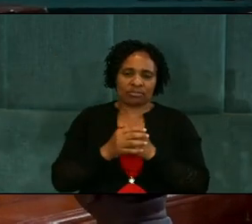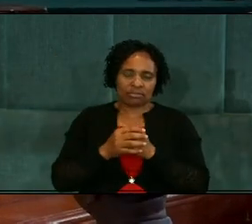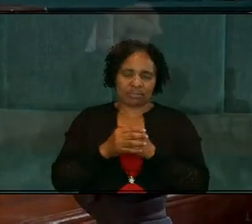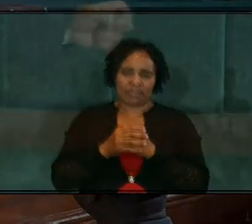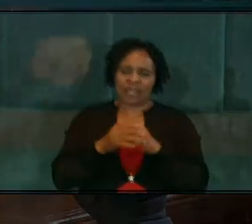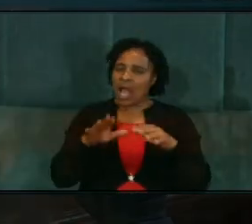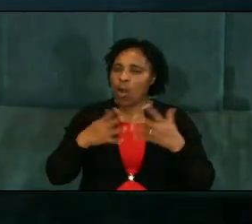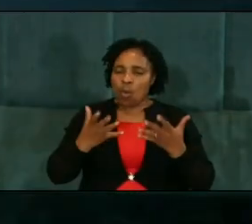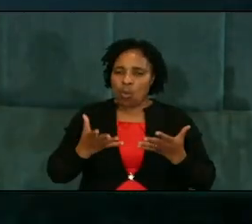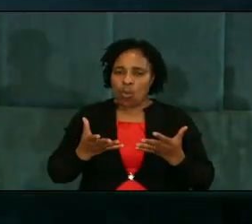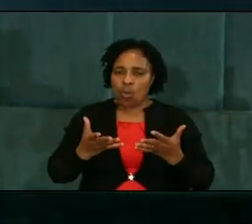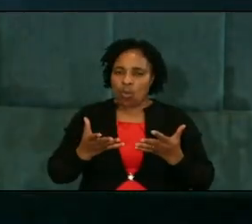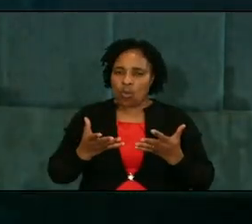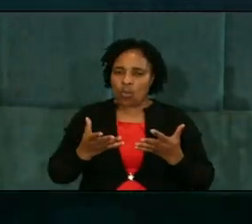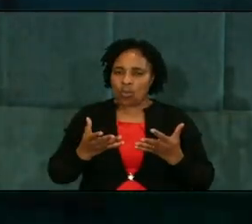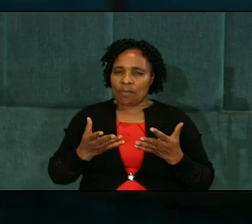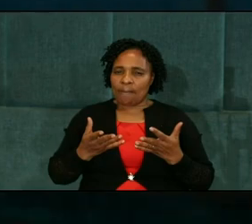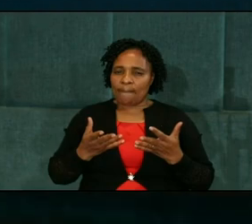How?